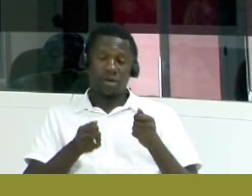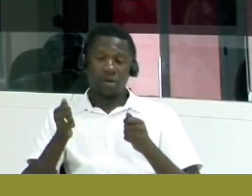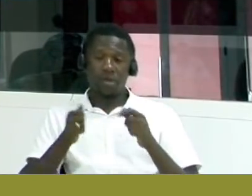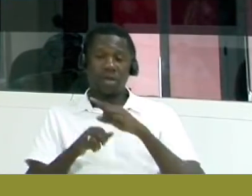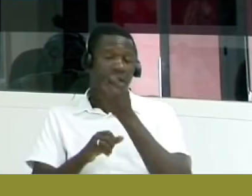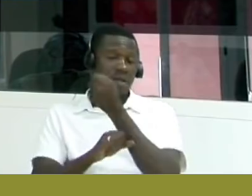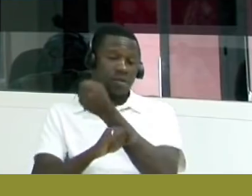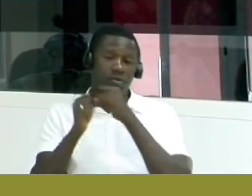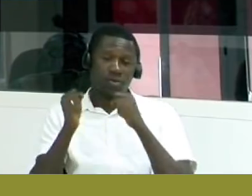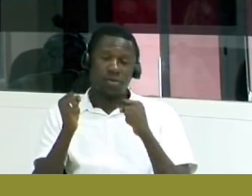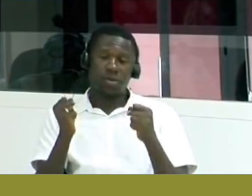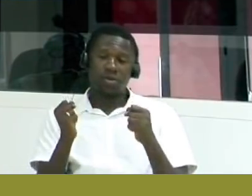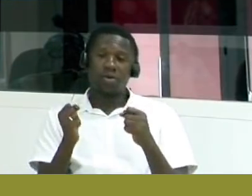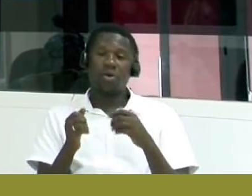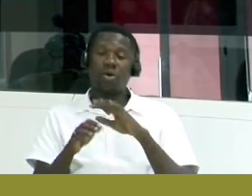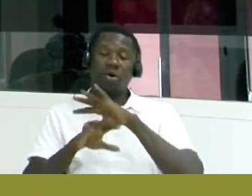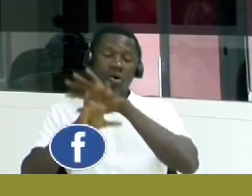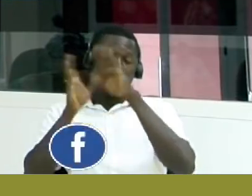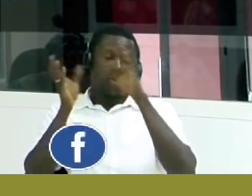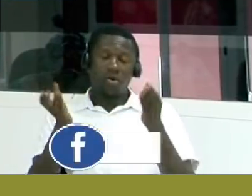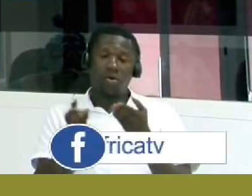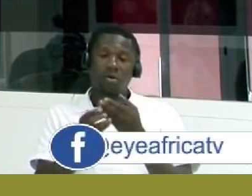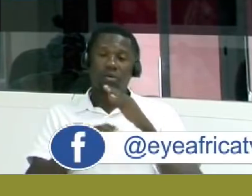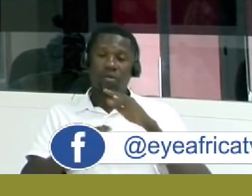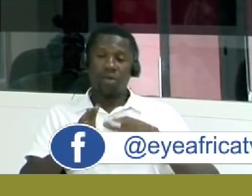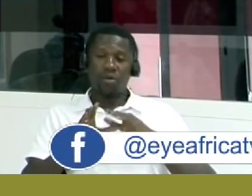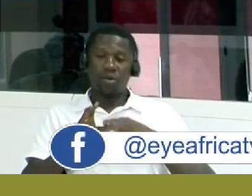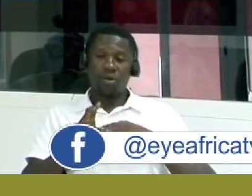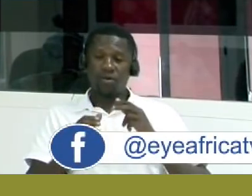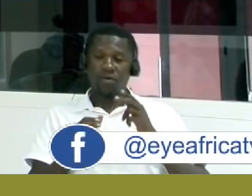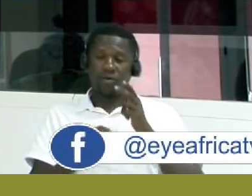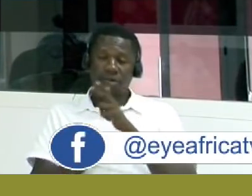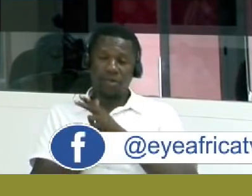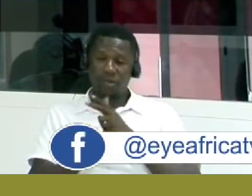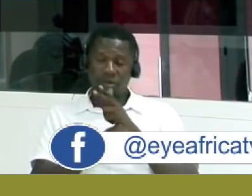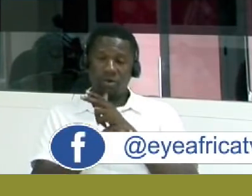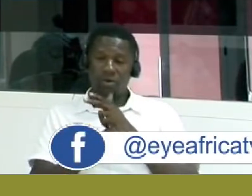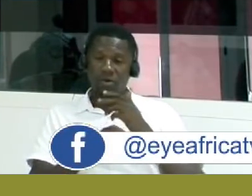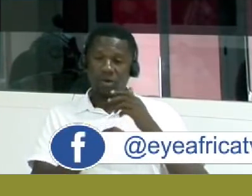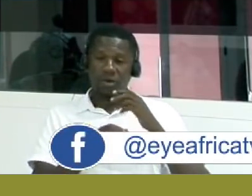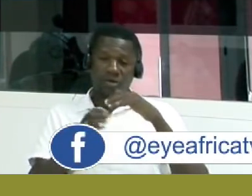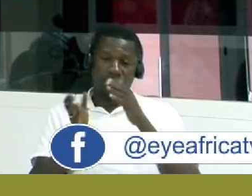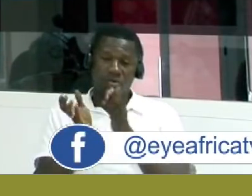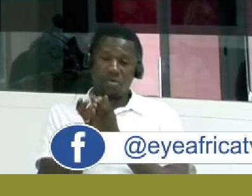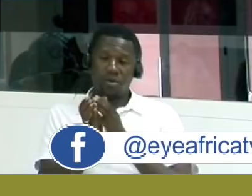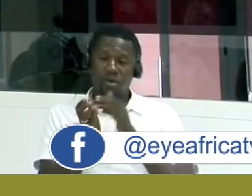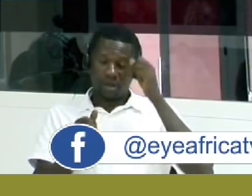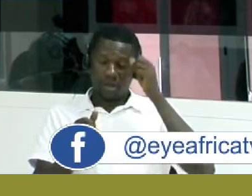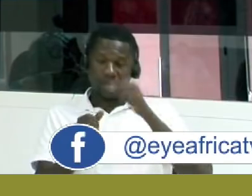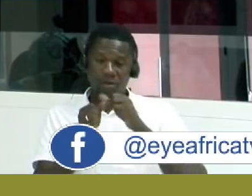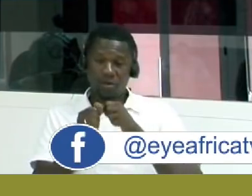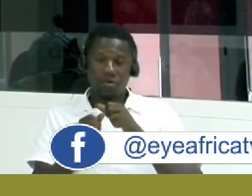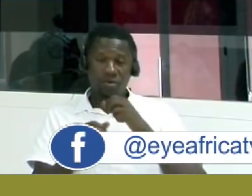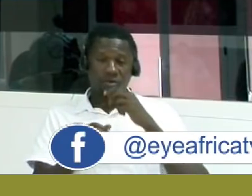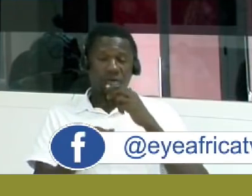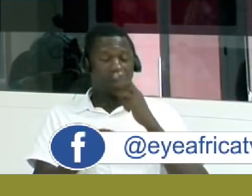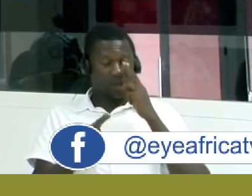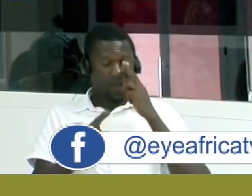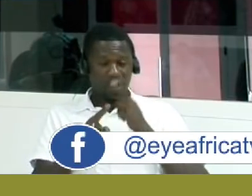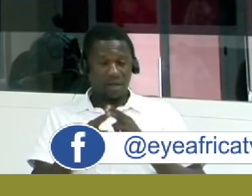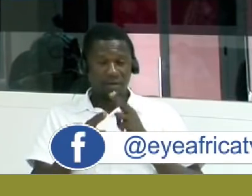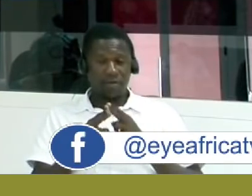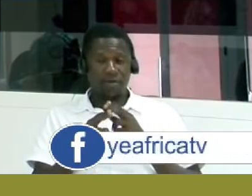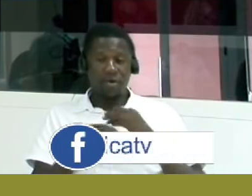situation. All members of the force are reminded that they should be courteous, open,